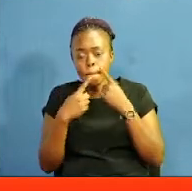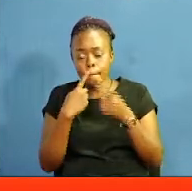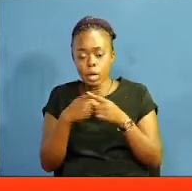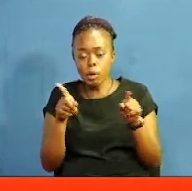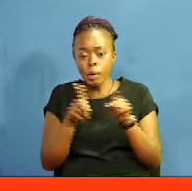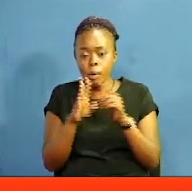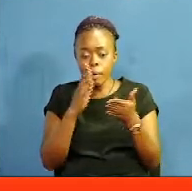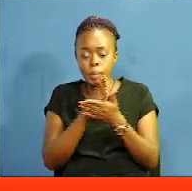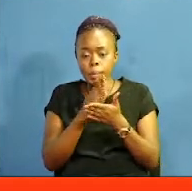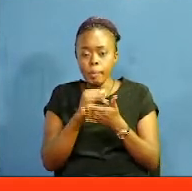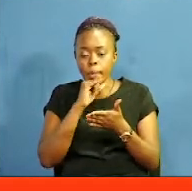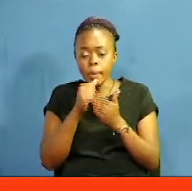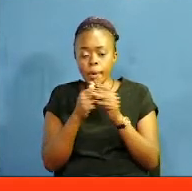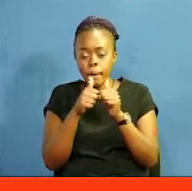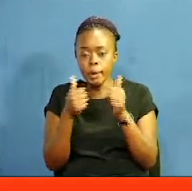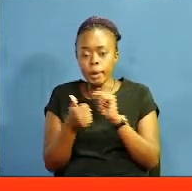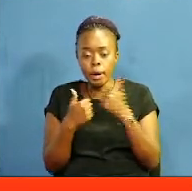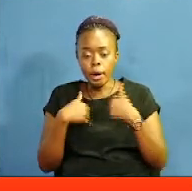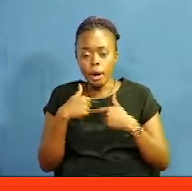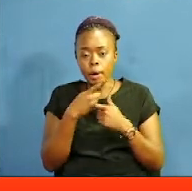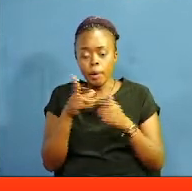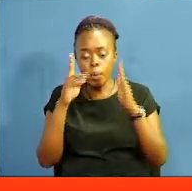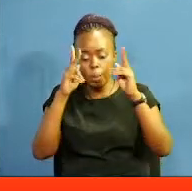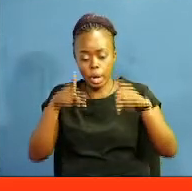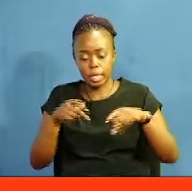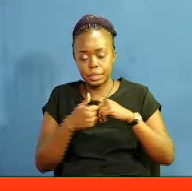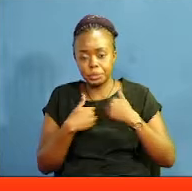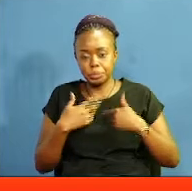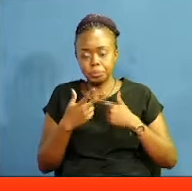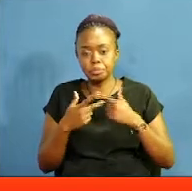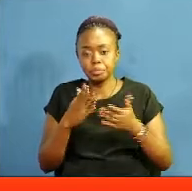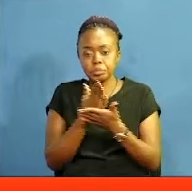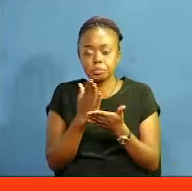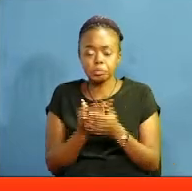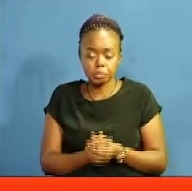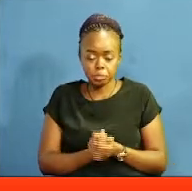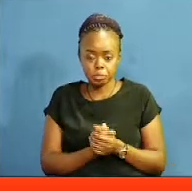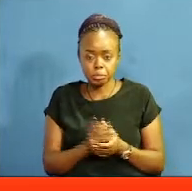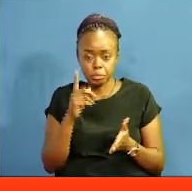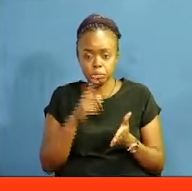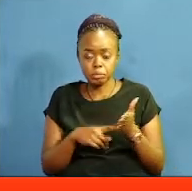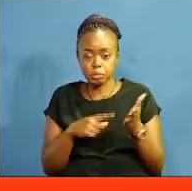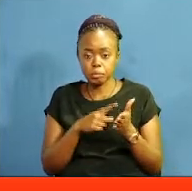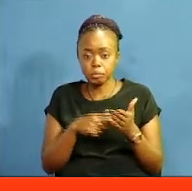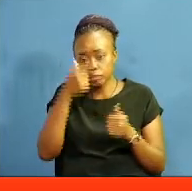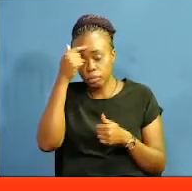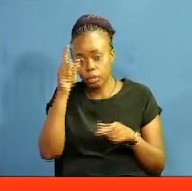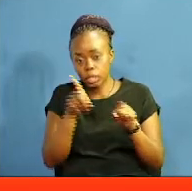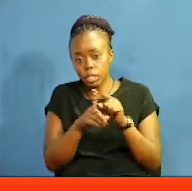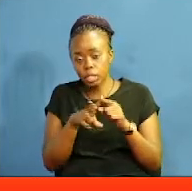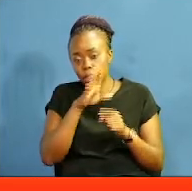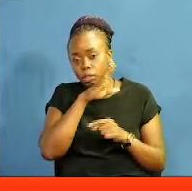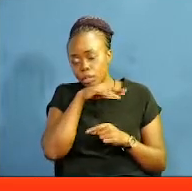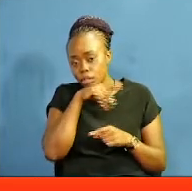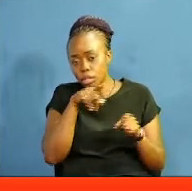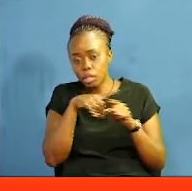But of course, it's resonating well with the common mwananchi. Tell us something about the Azimio la Umoja, because Raila is also,